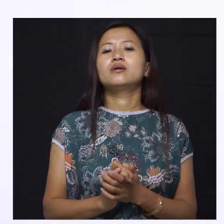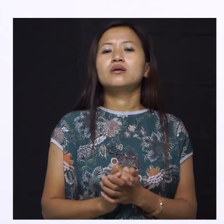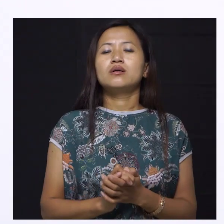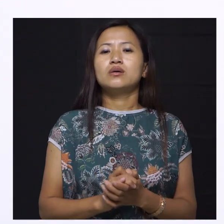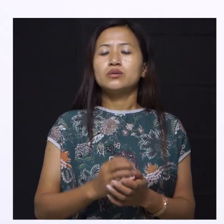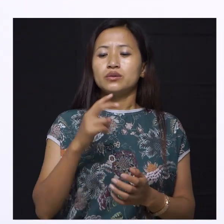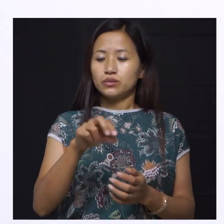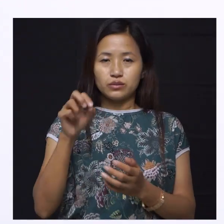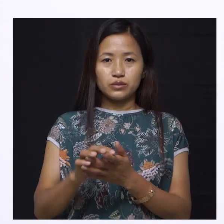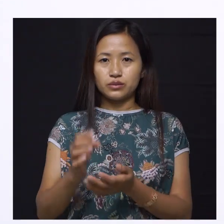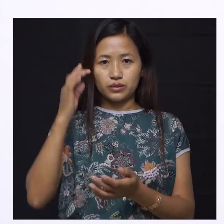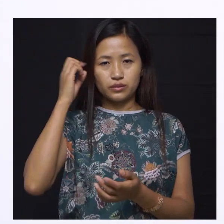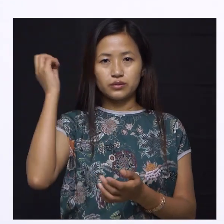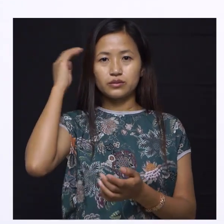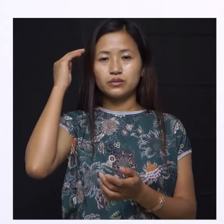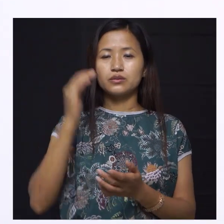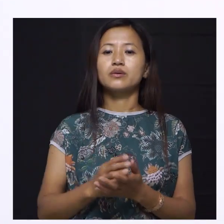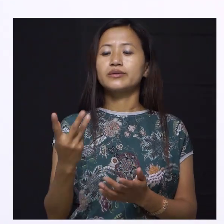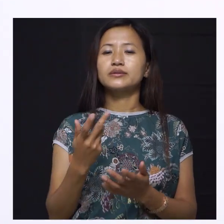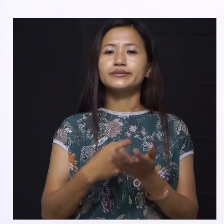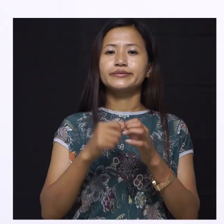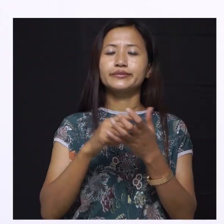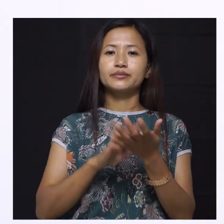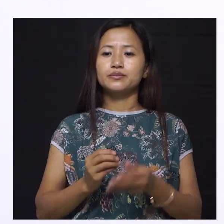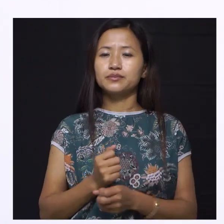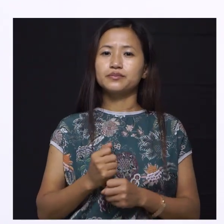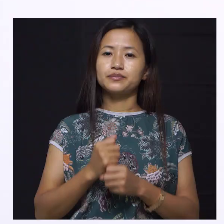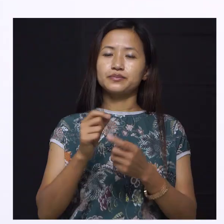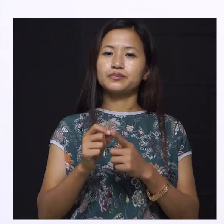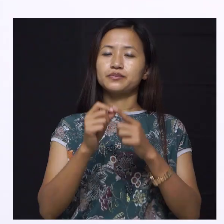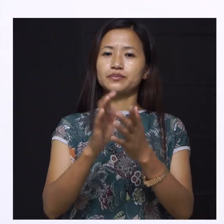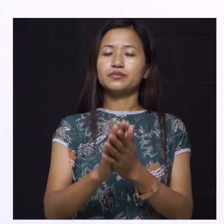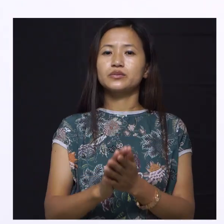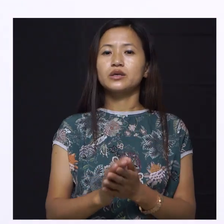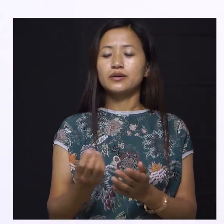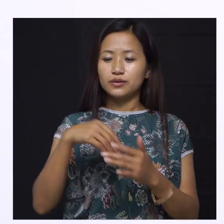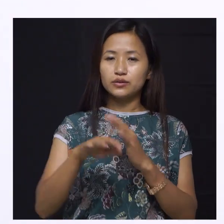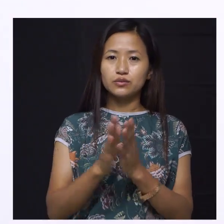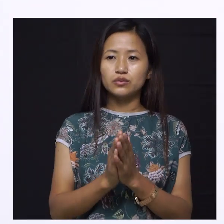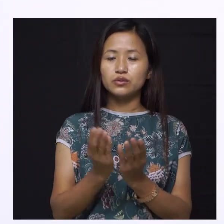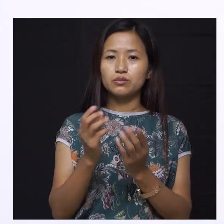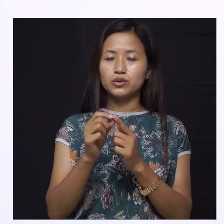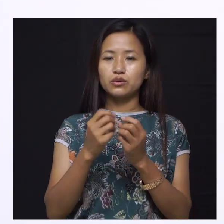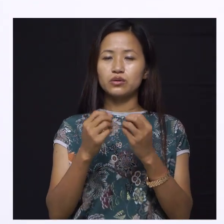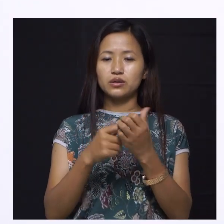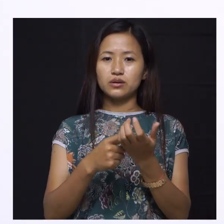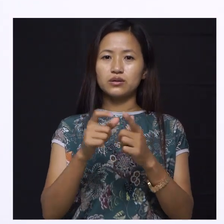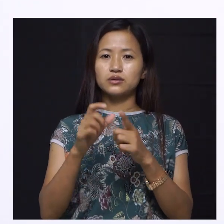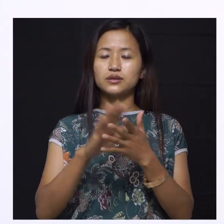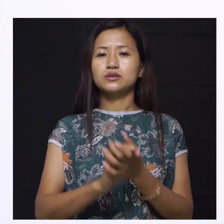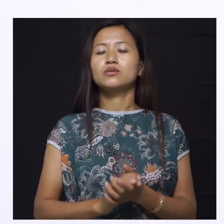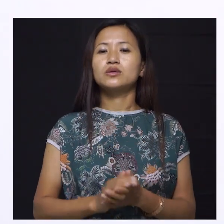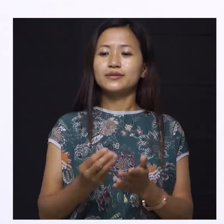we will get to know. And that is the reason why they presented the whiteboards, some new boards in the kitchen, right? And that is for